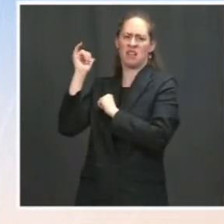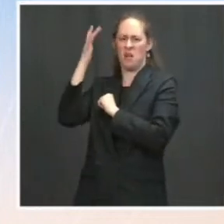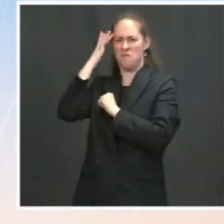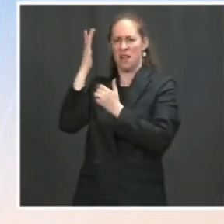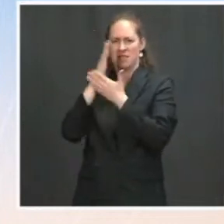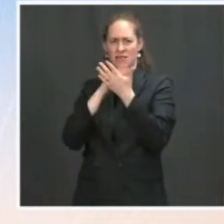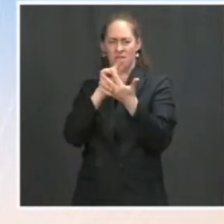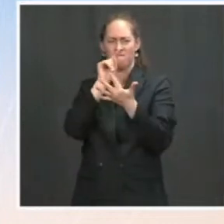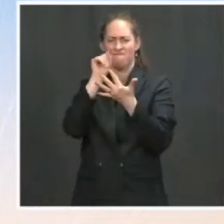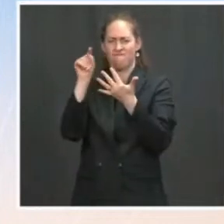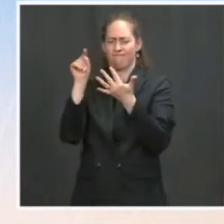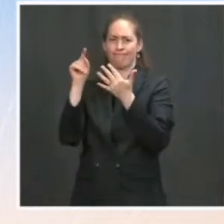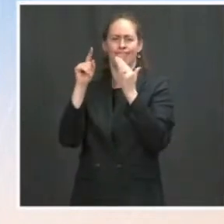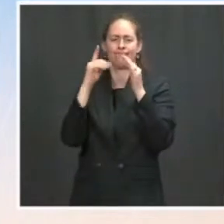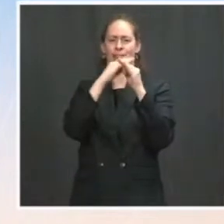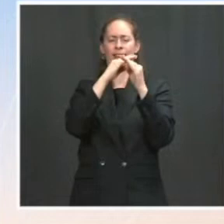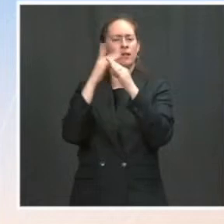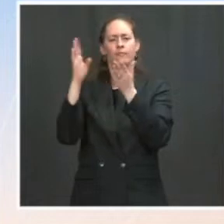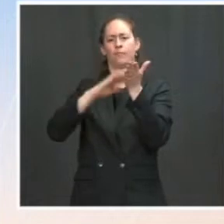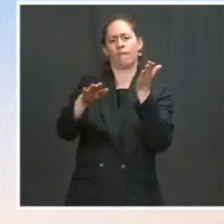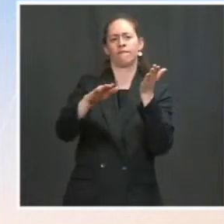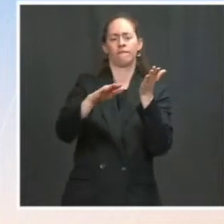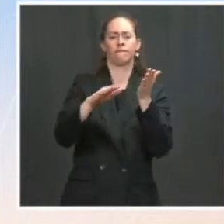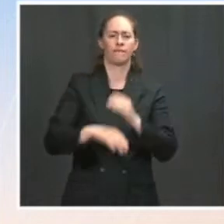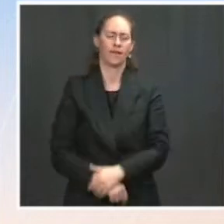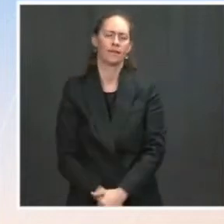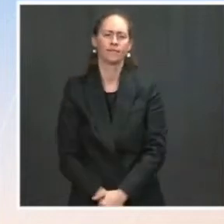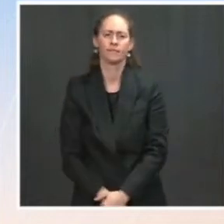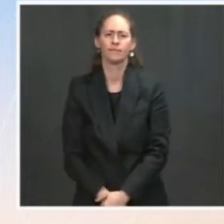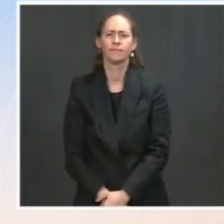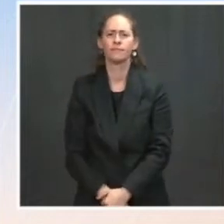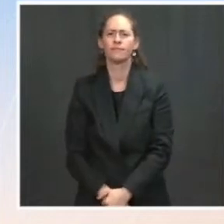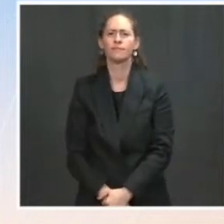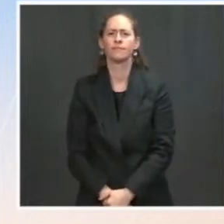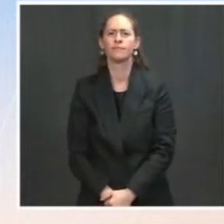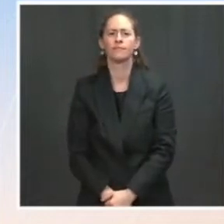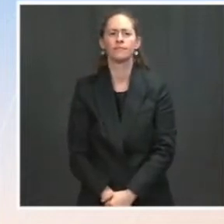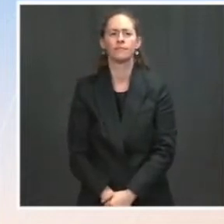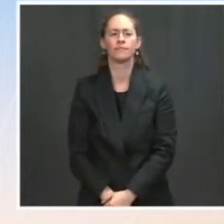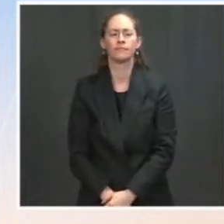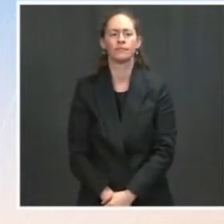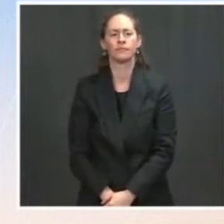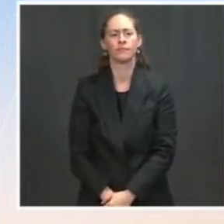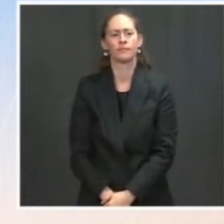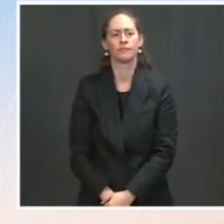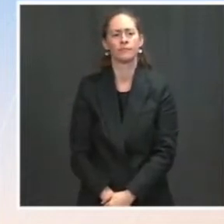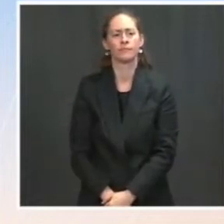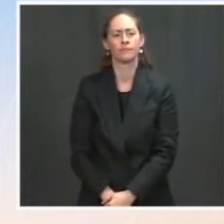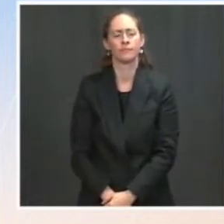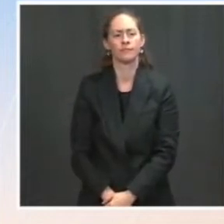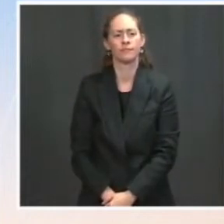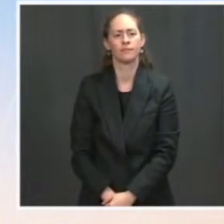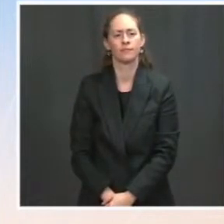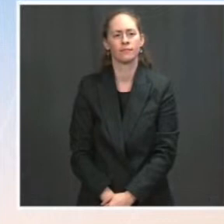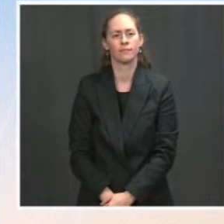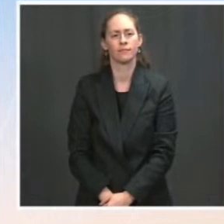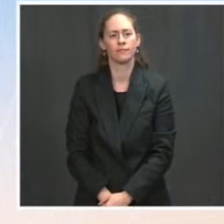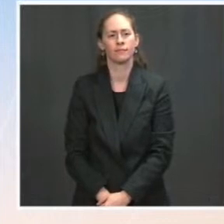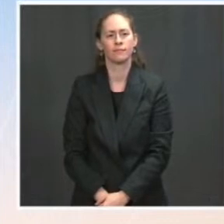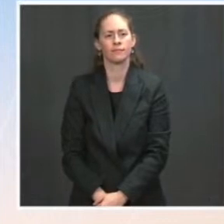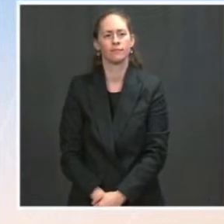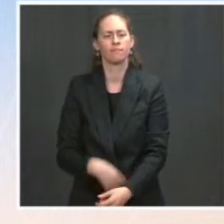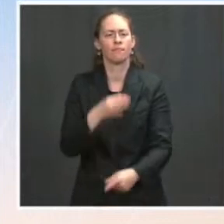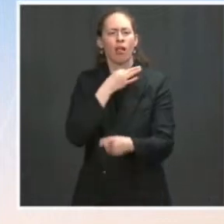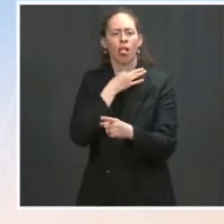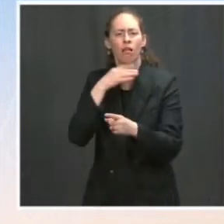House know that people are just choosing not to apply for jobs because the extra unemployment benefits are so good?